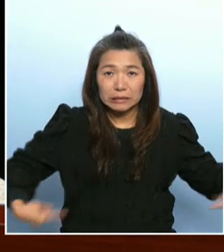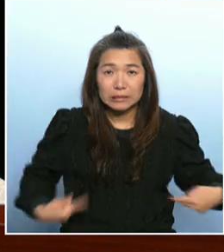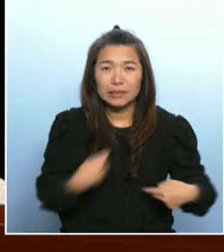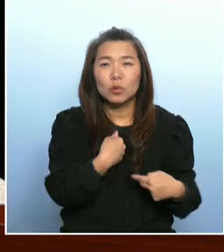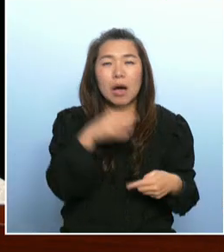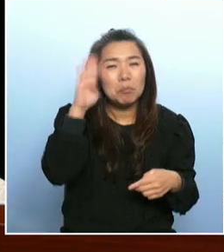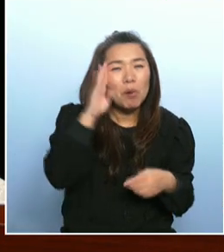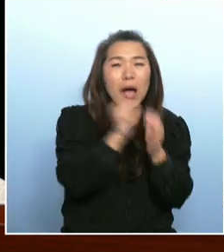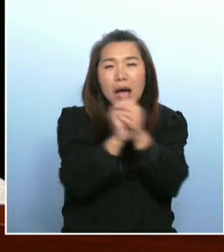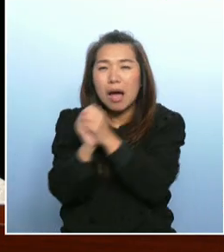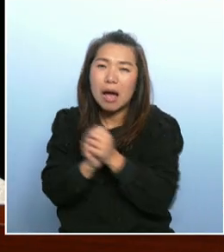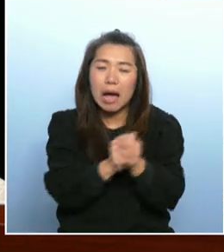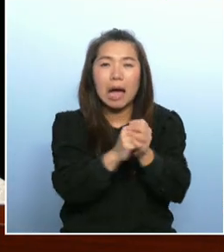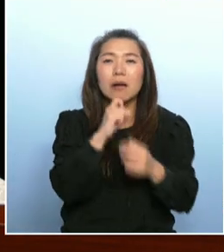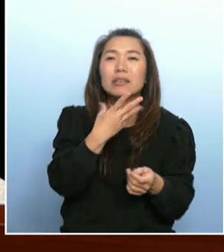become damaged.